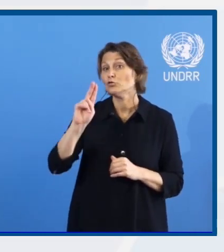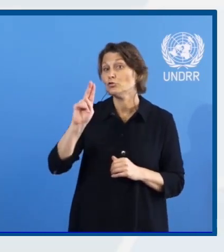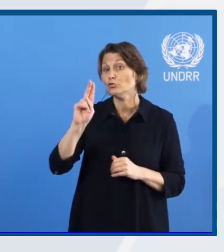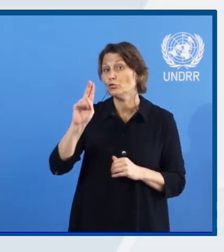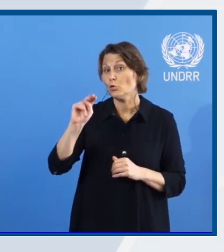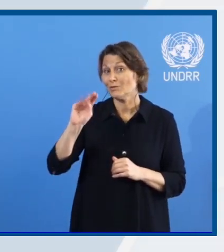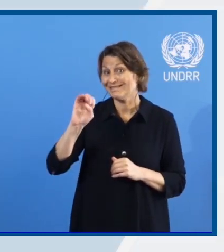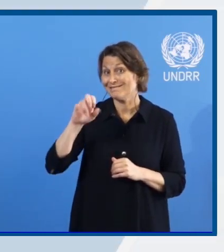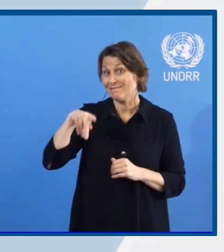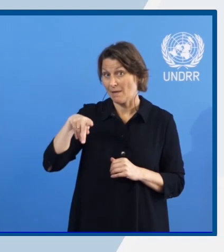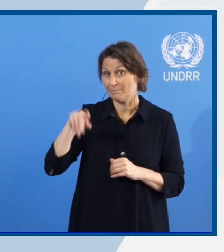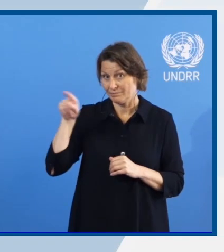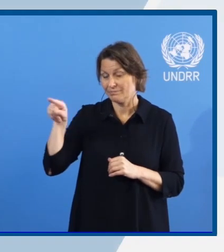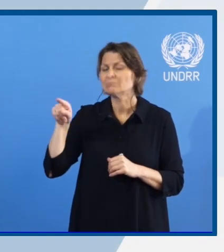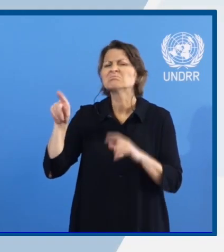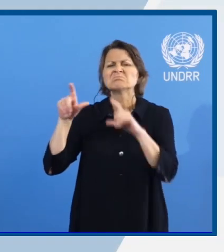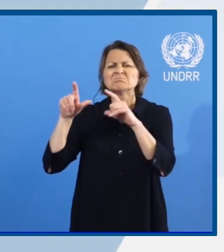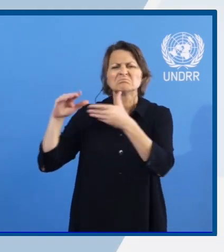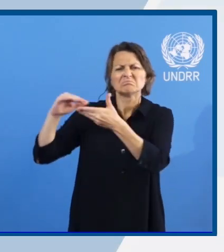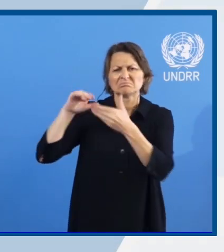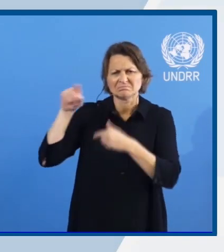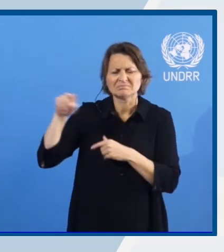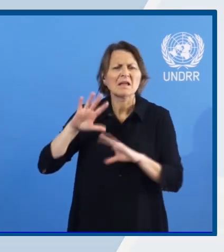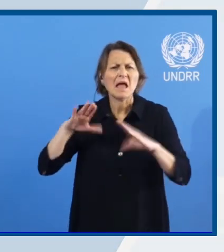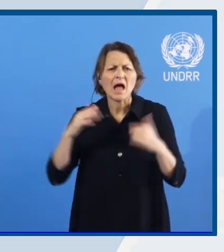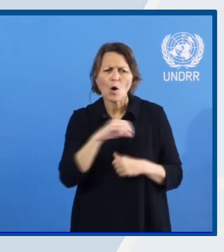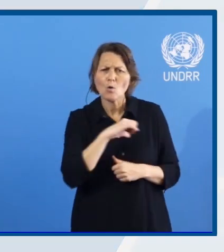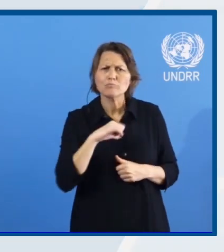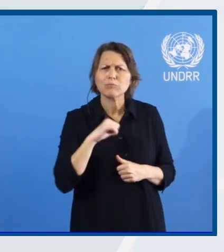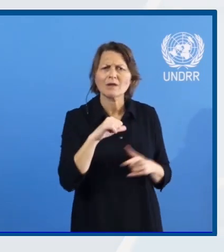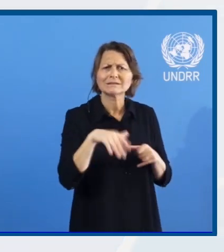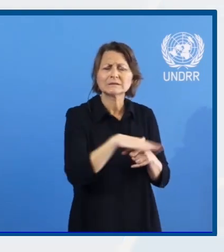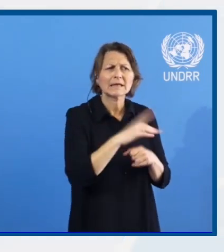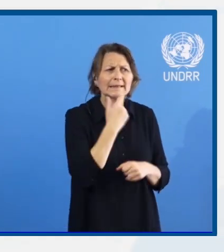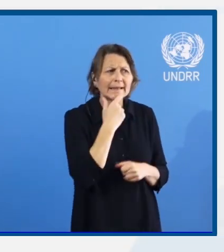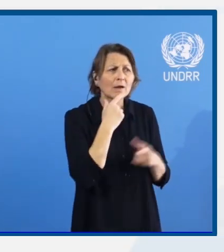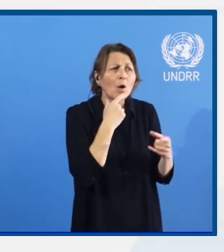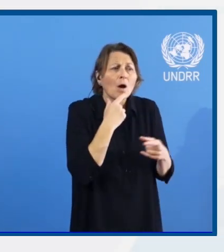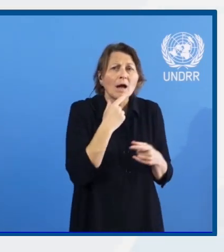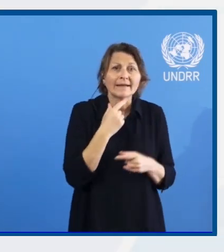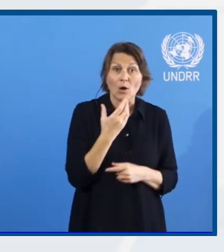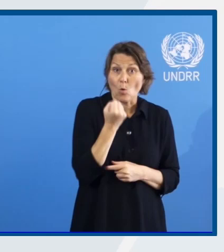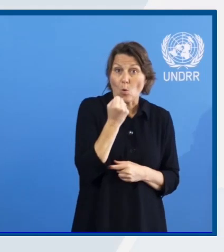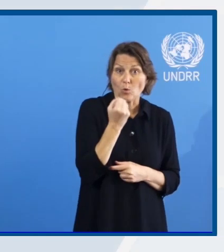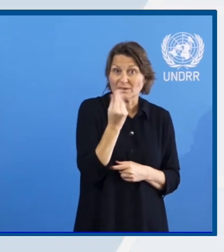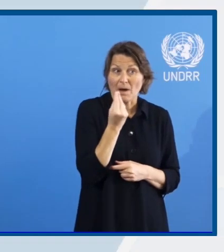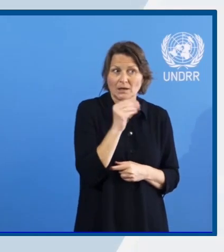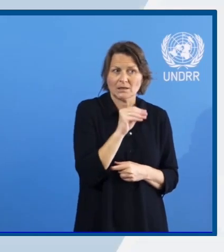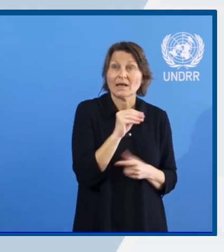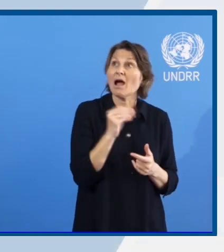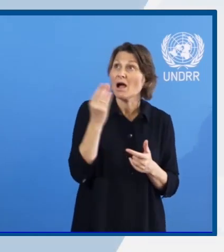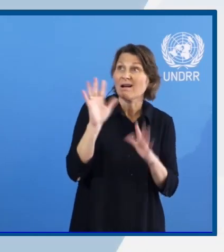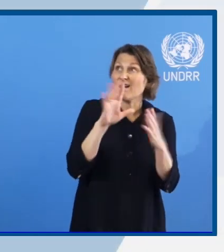are the issues, why the private sector is not investing overall in climate, and more specifically in